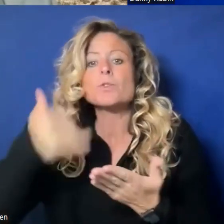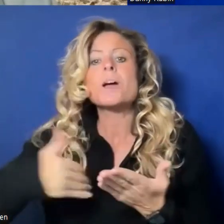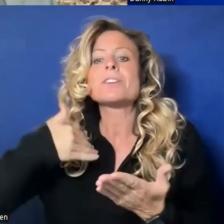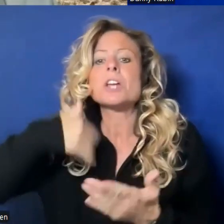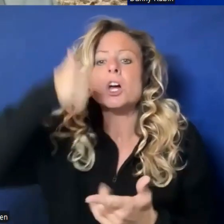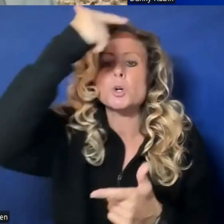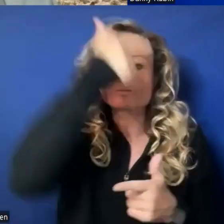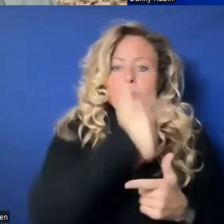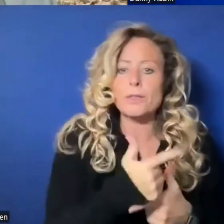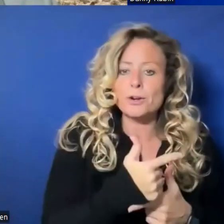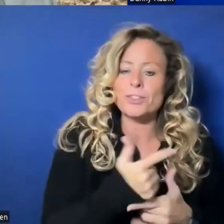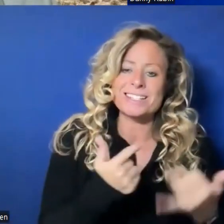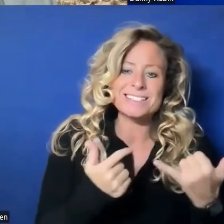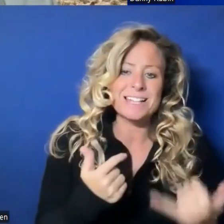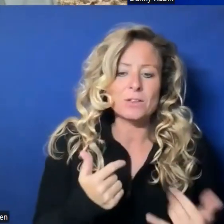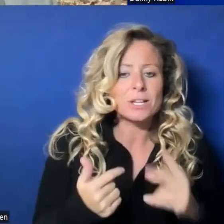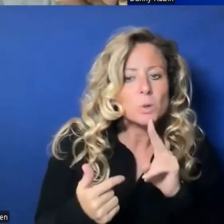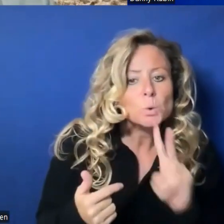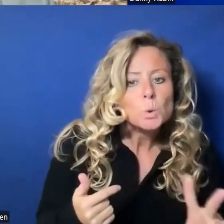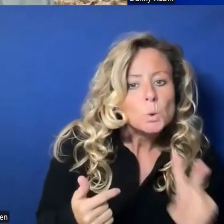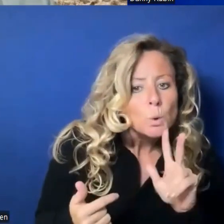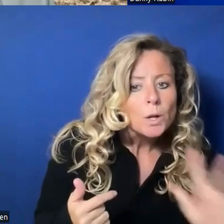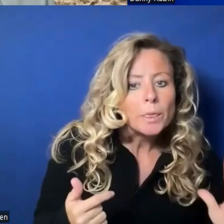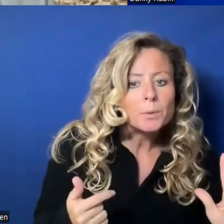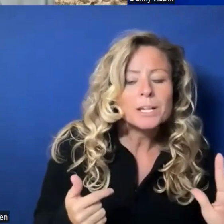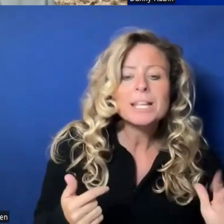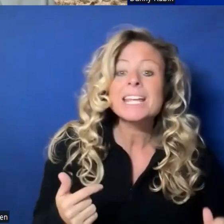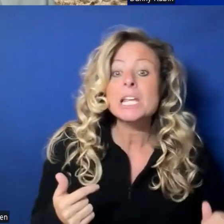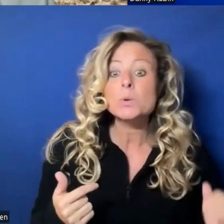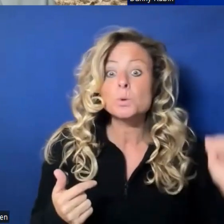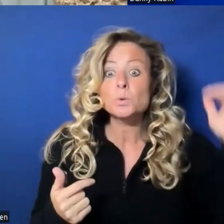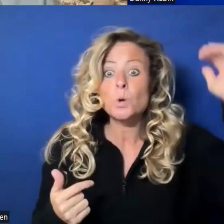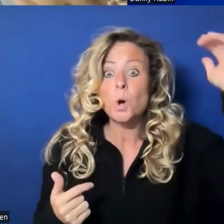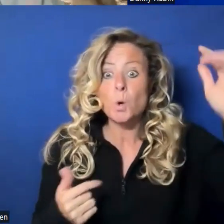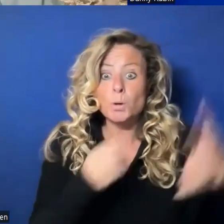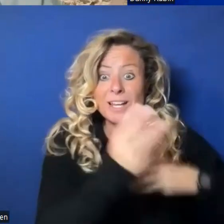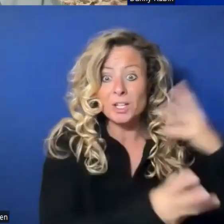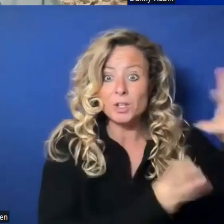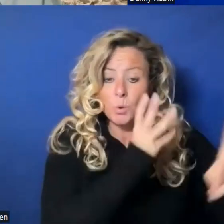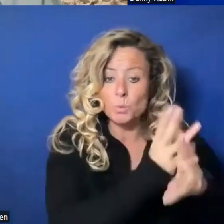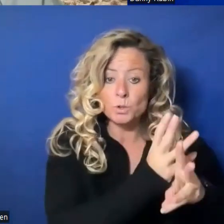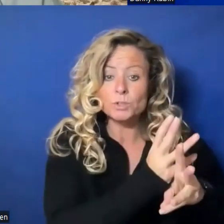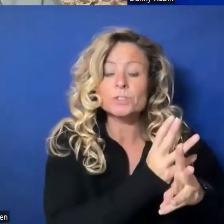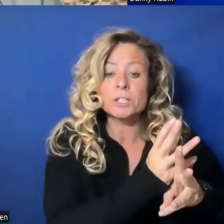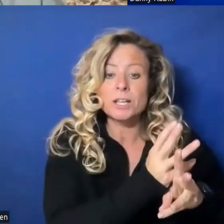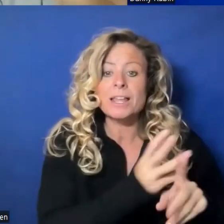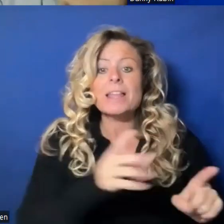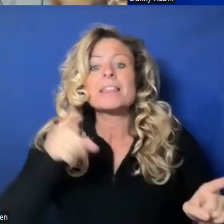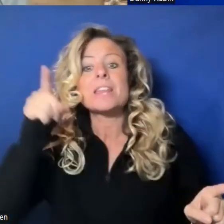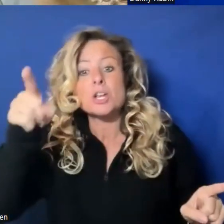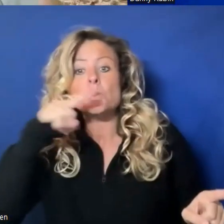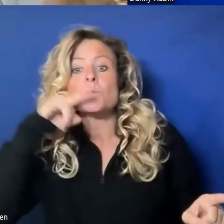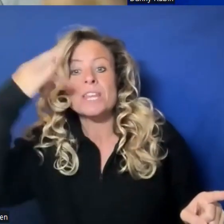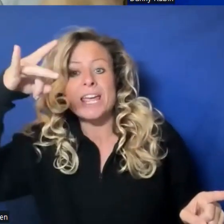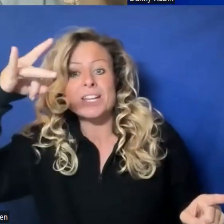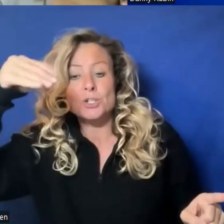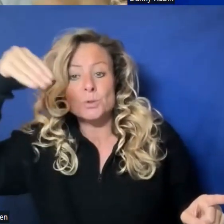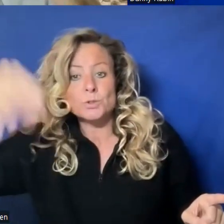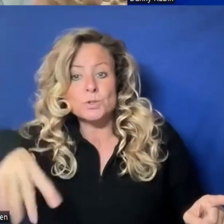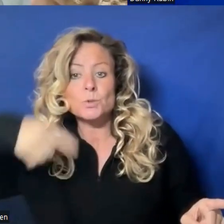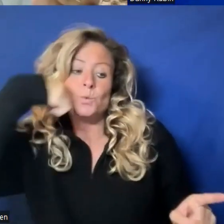is now, let's say, 2-3 years old, he will grow in a world that you will tell him about the world